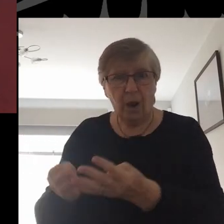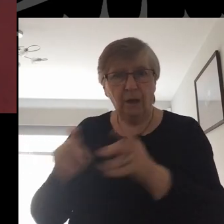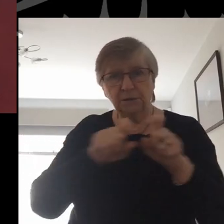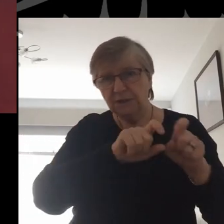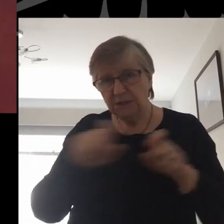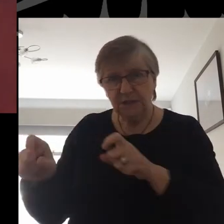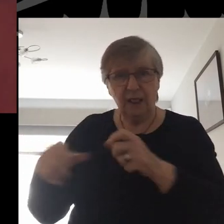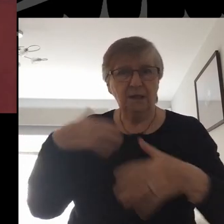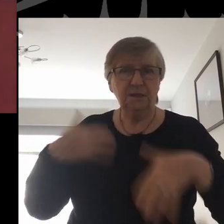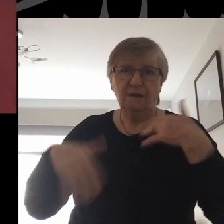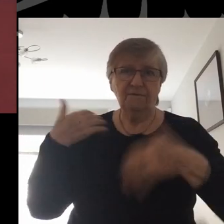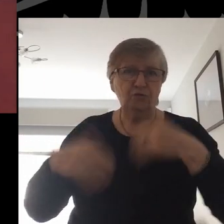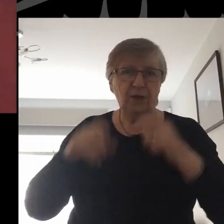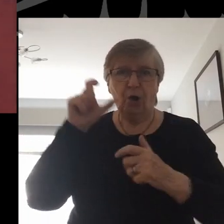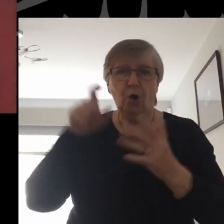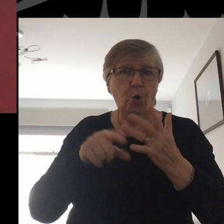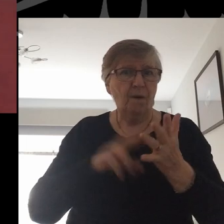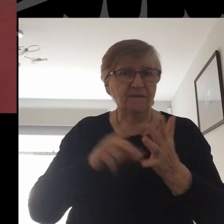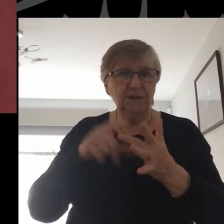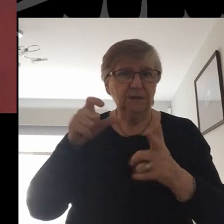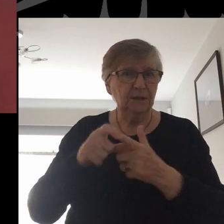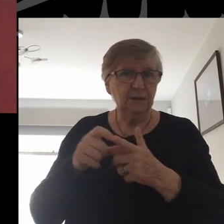suffering.